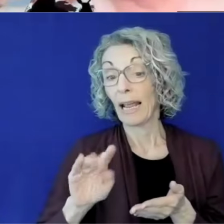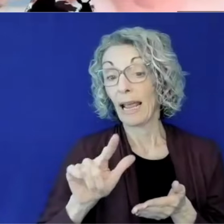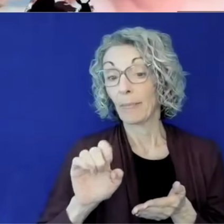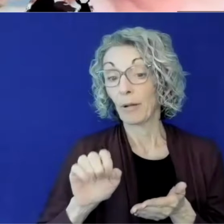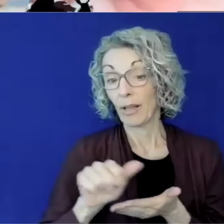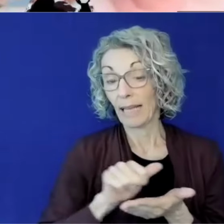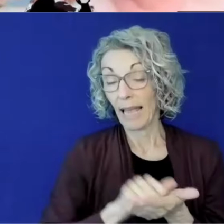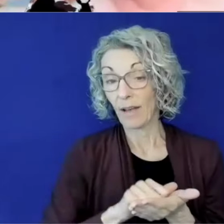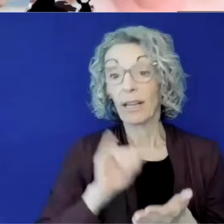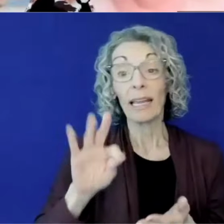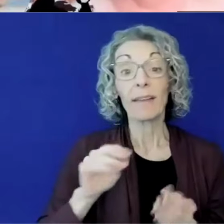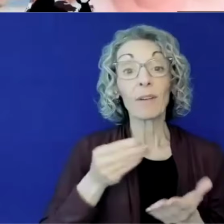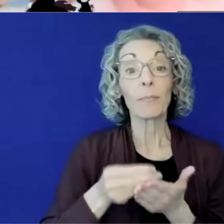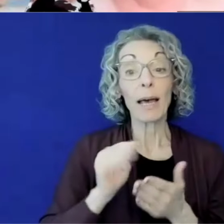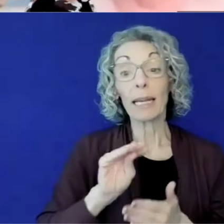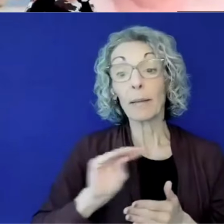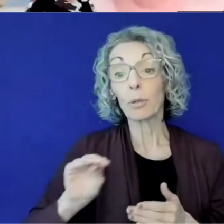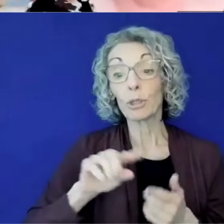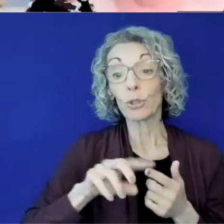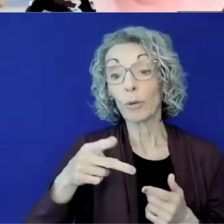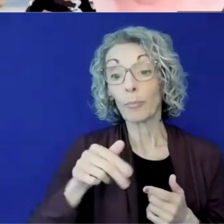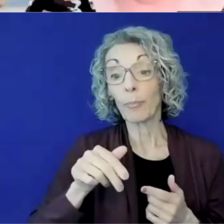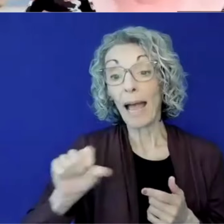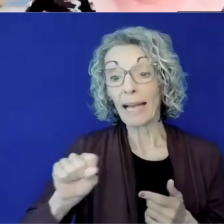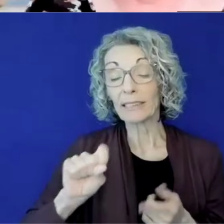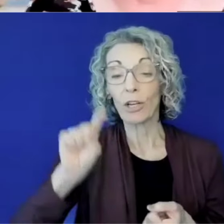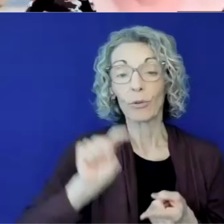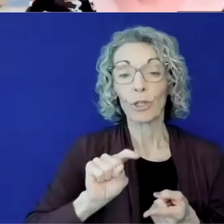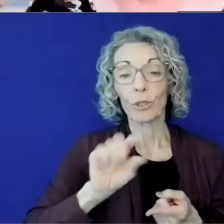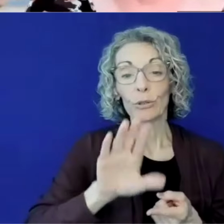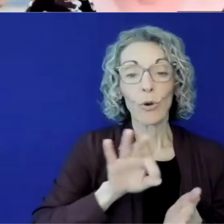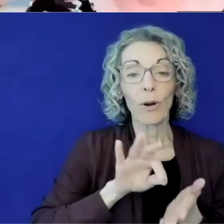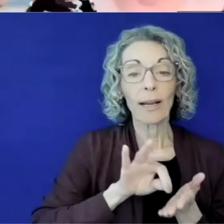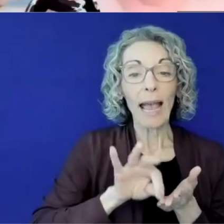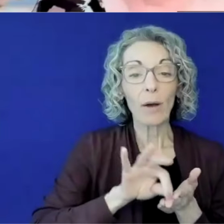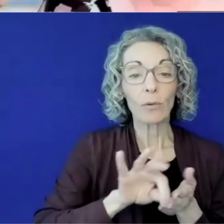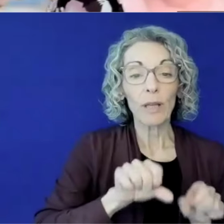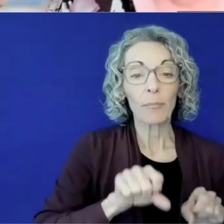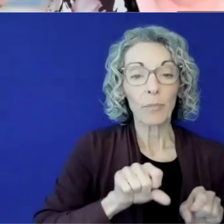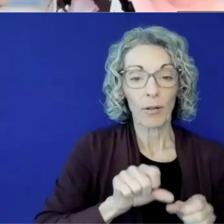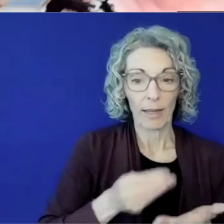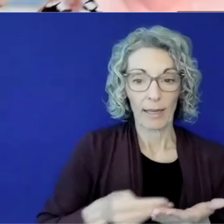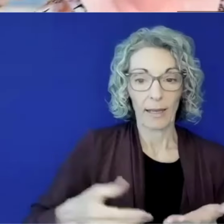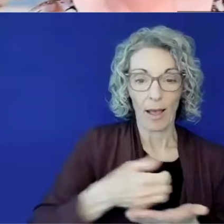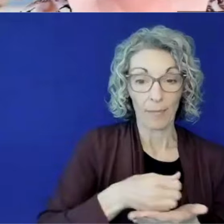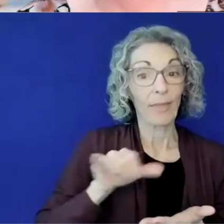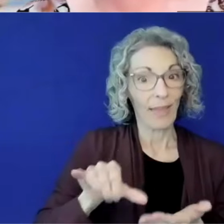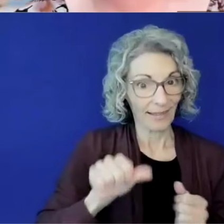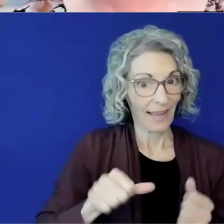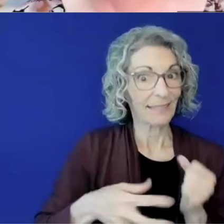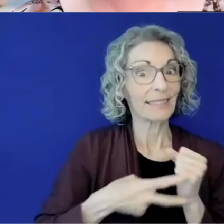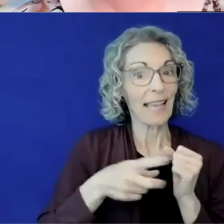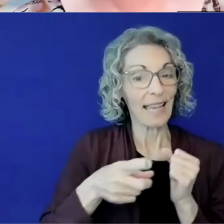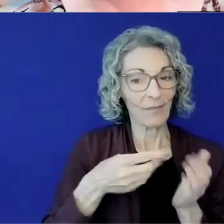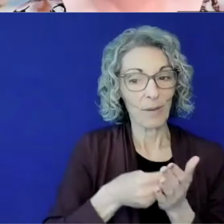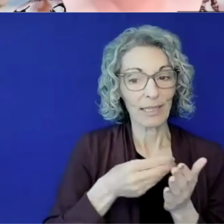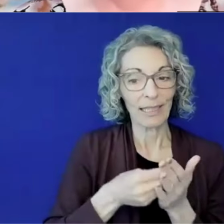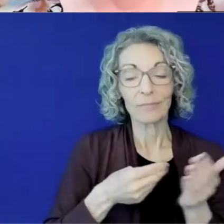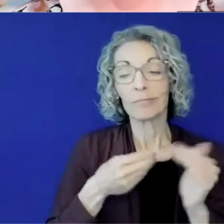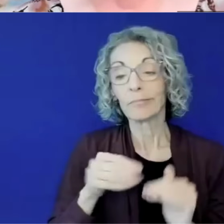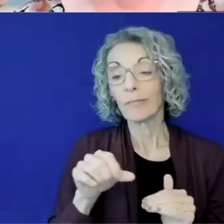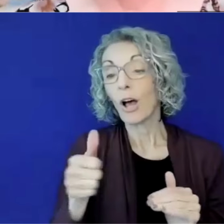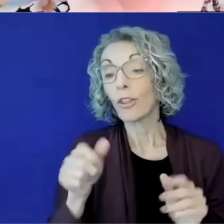in a pass, then it can reduce your countable income and it can save you money. I've got somebody who asked if